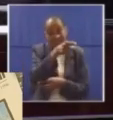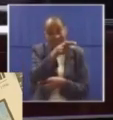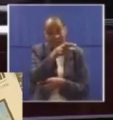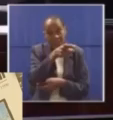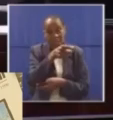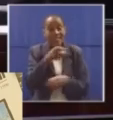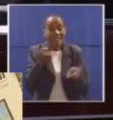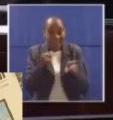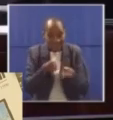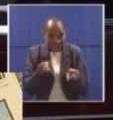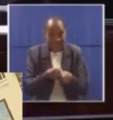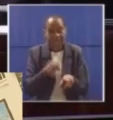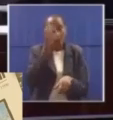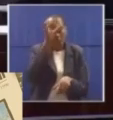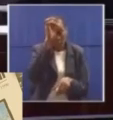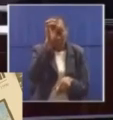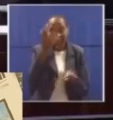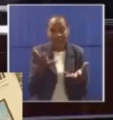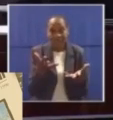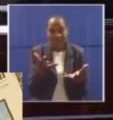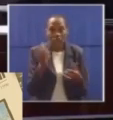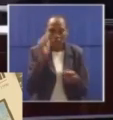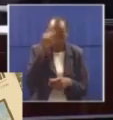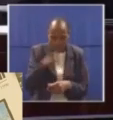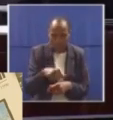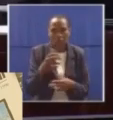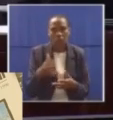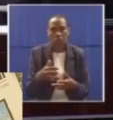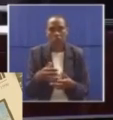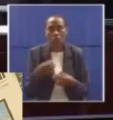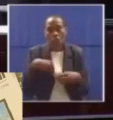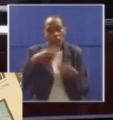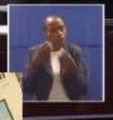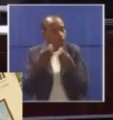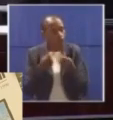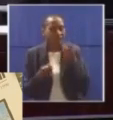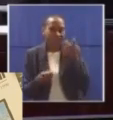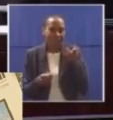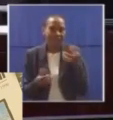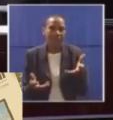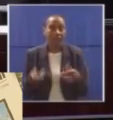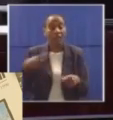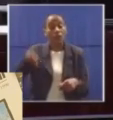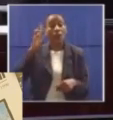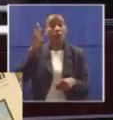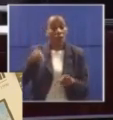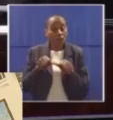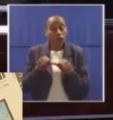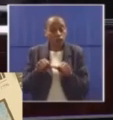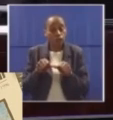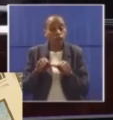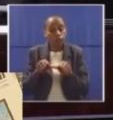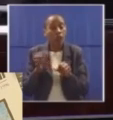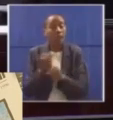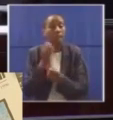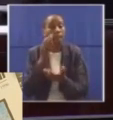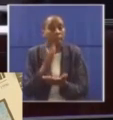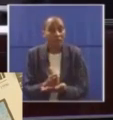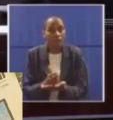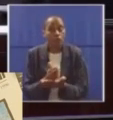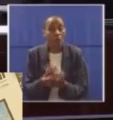police official that you were talking about, yes, will have been dealt with, and we will continue to ensure that there